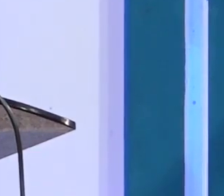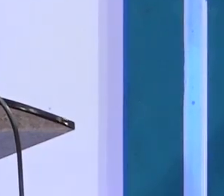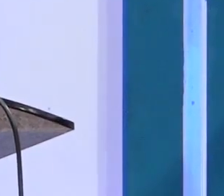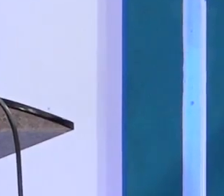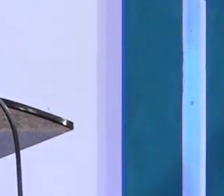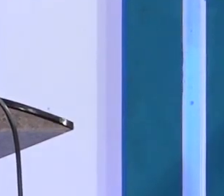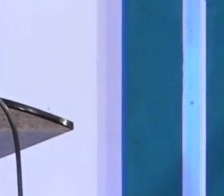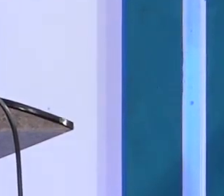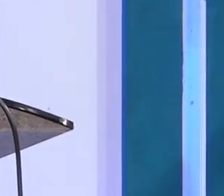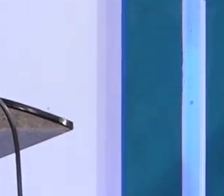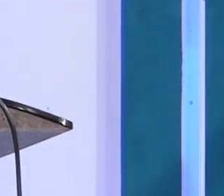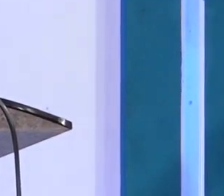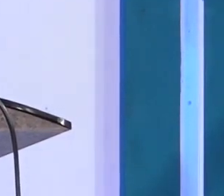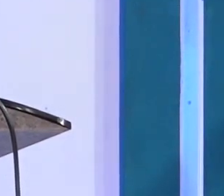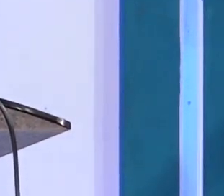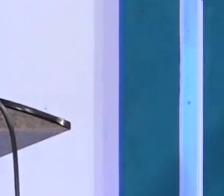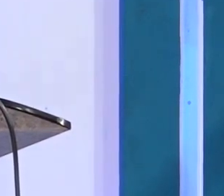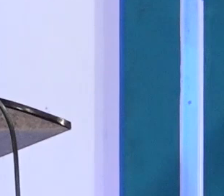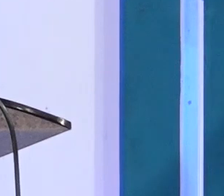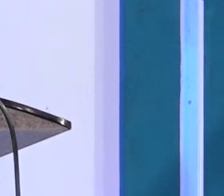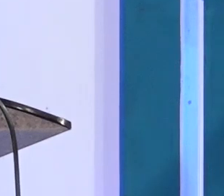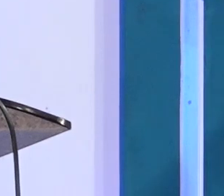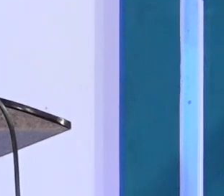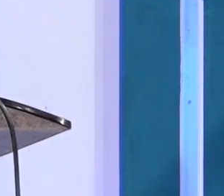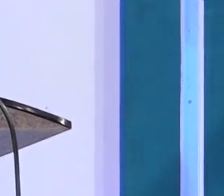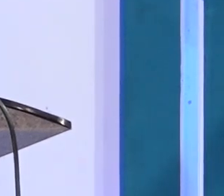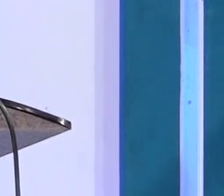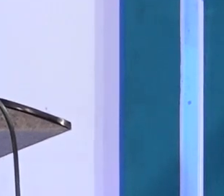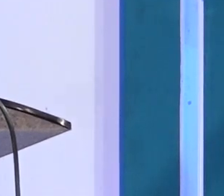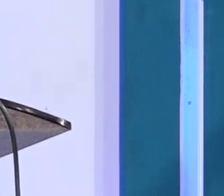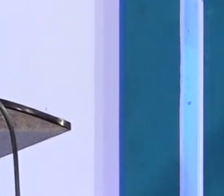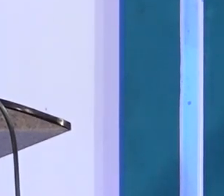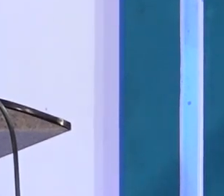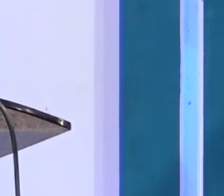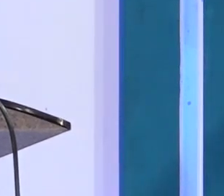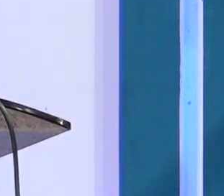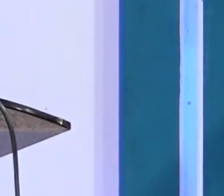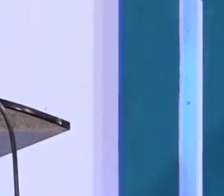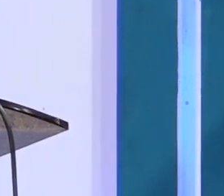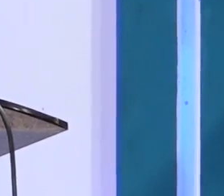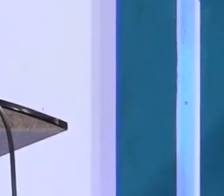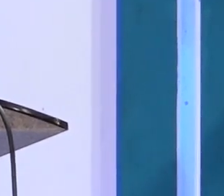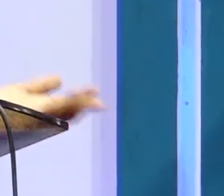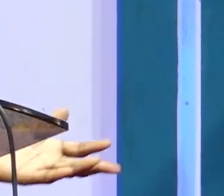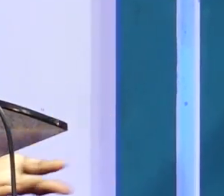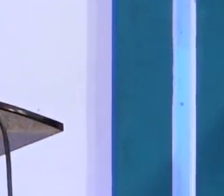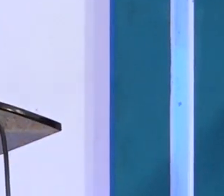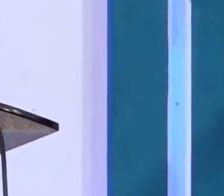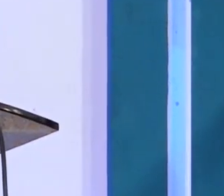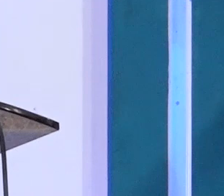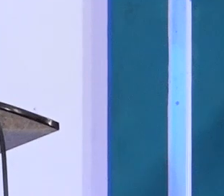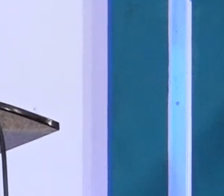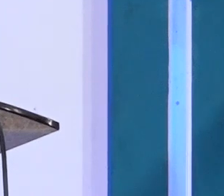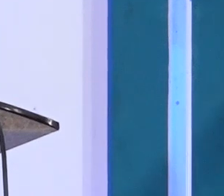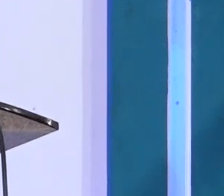Then we repented for the sake of the whole world. Mungu atusamee maovu. God to forgive us the evil. Atuokoe na mafuriko. And save us from floods. Na Mungu akakatisha mvua. And God has